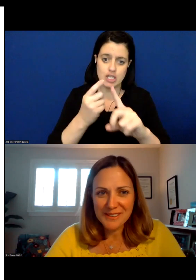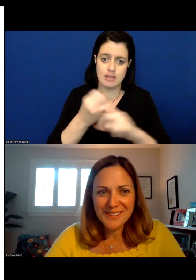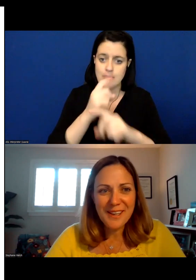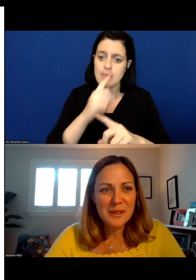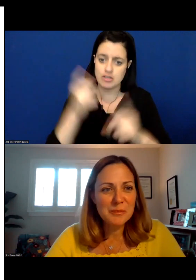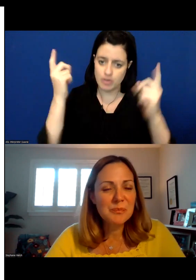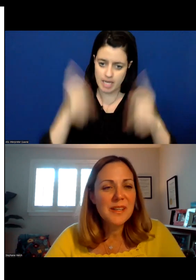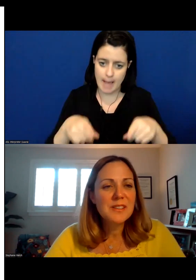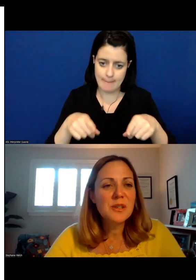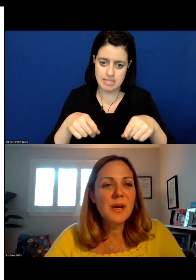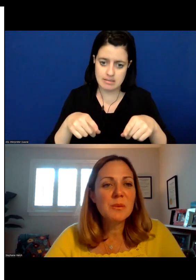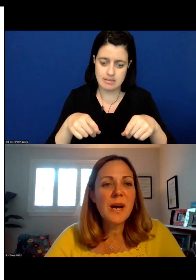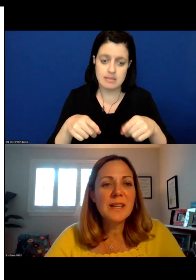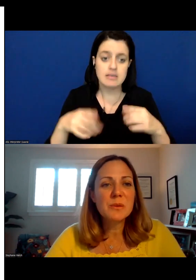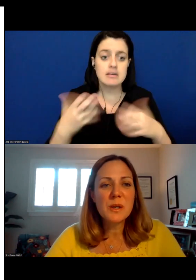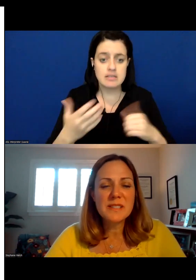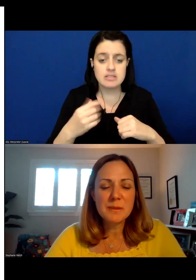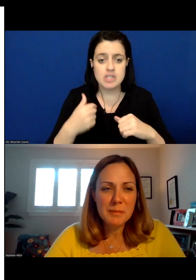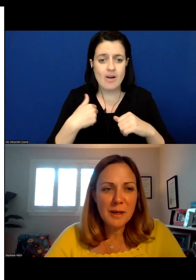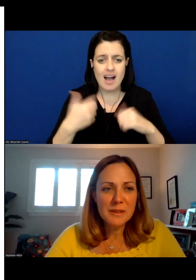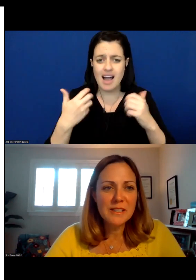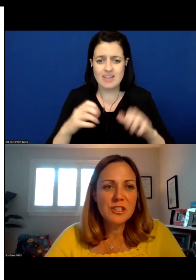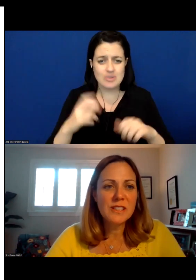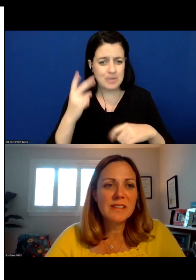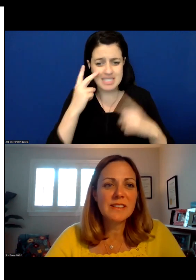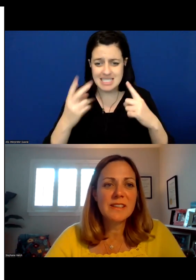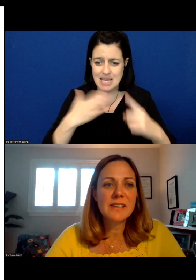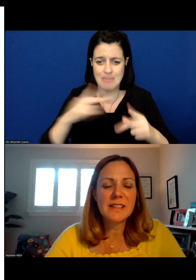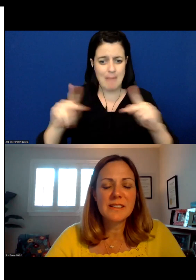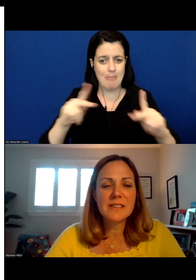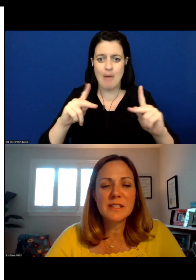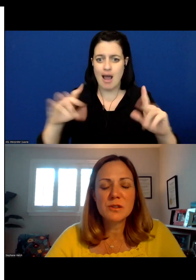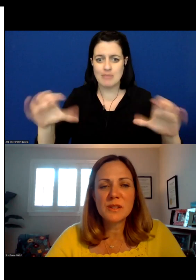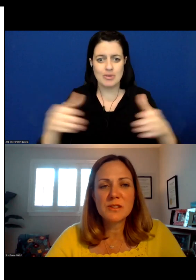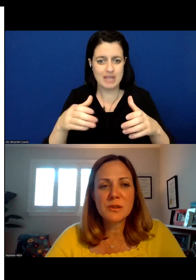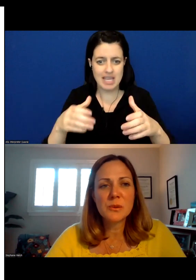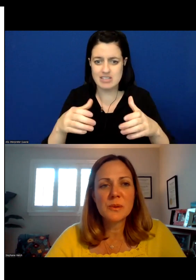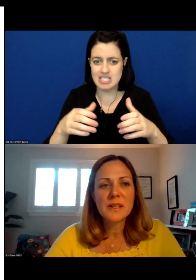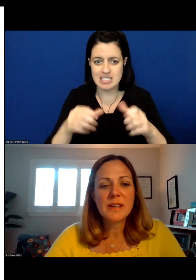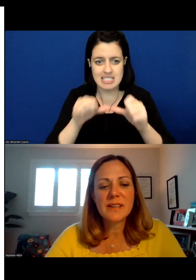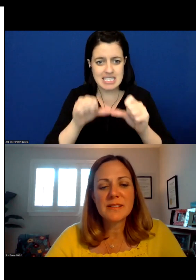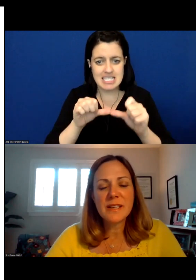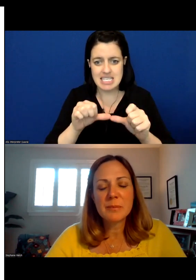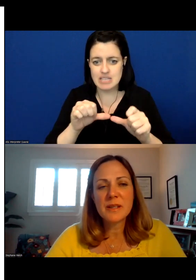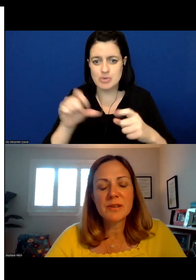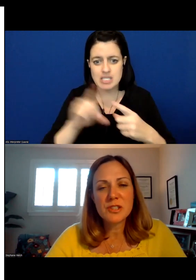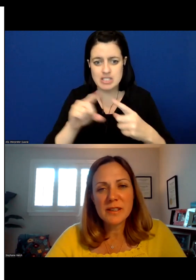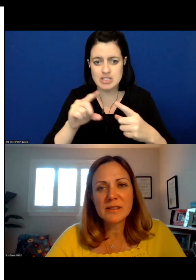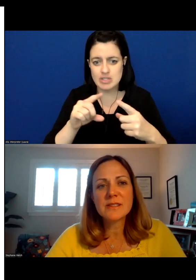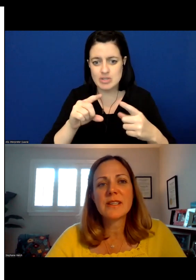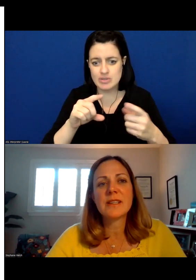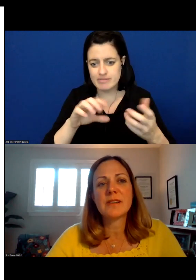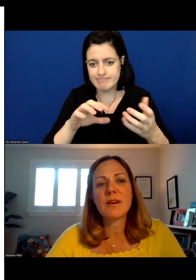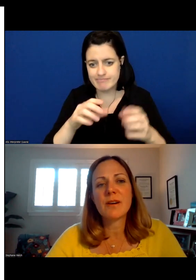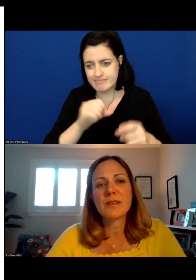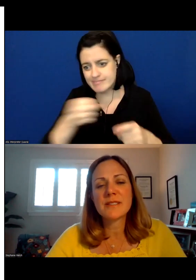that happens. So I don't want to see my population in continuing to end up in our